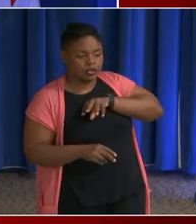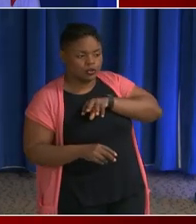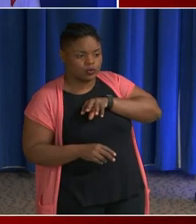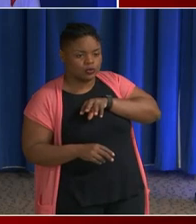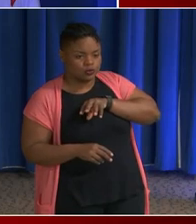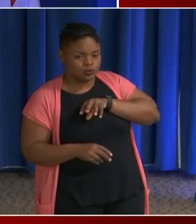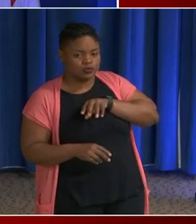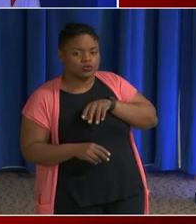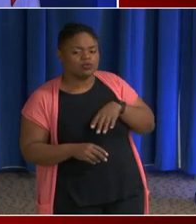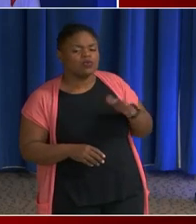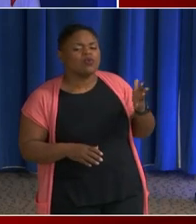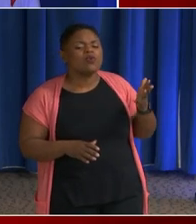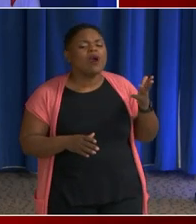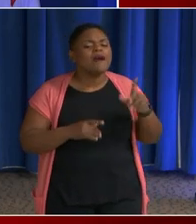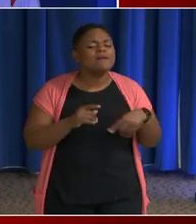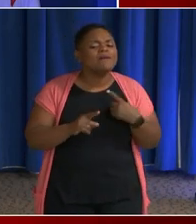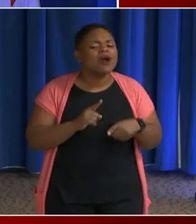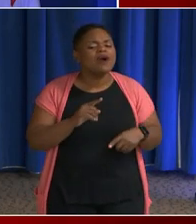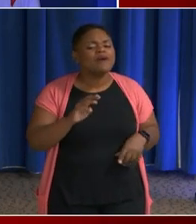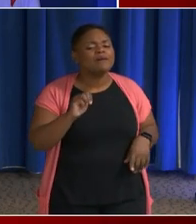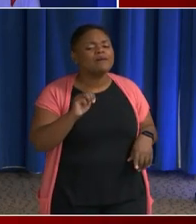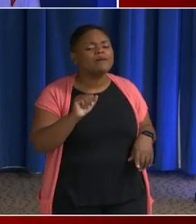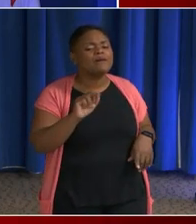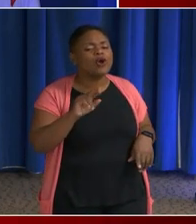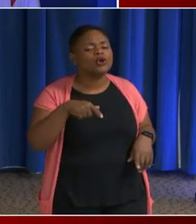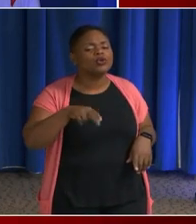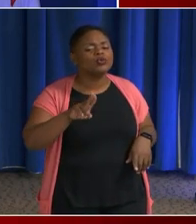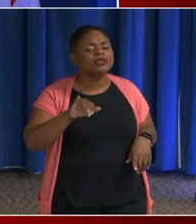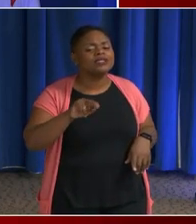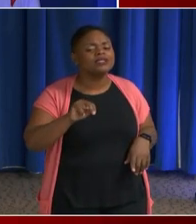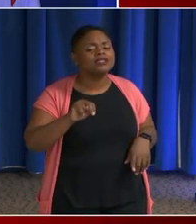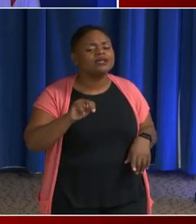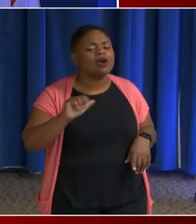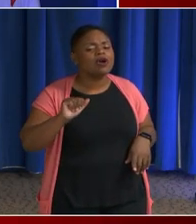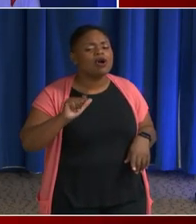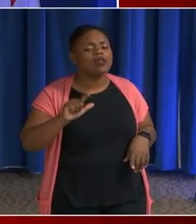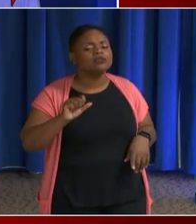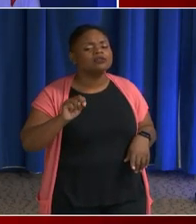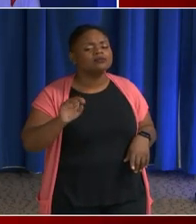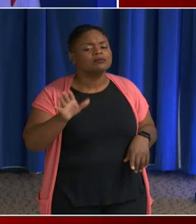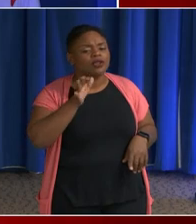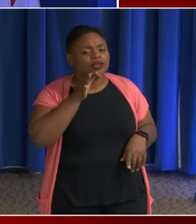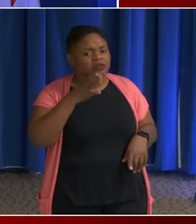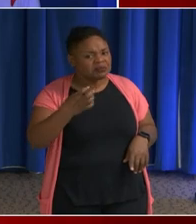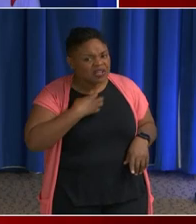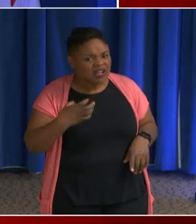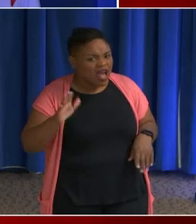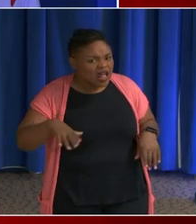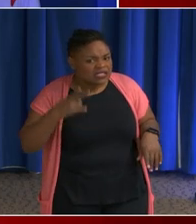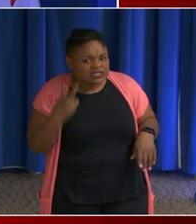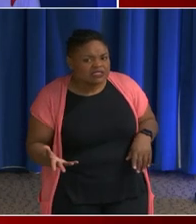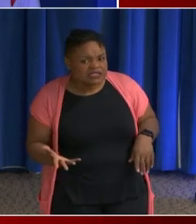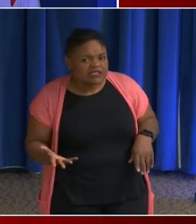the mother of Marquise Alston? Marquise Alston's family has been able to view the video, and I want to say on 2 separate